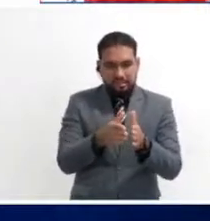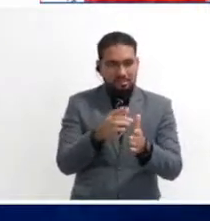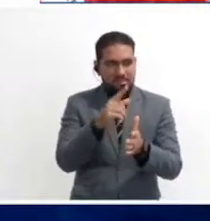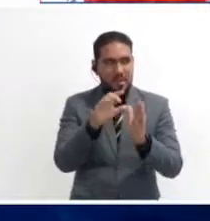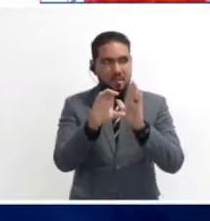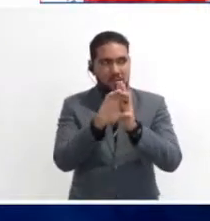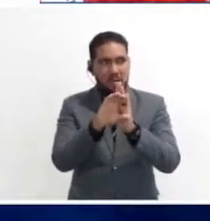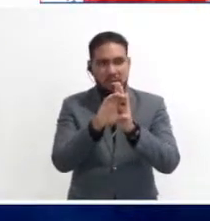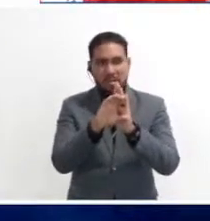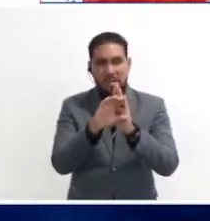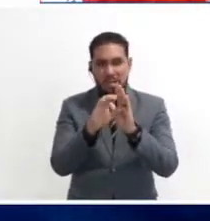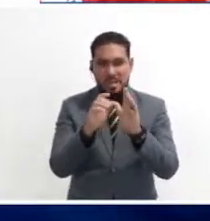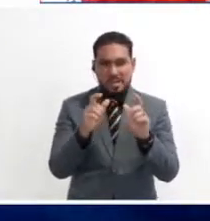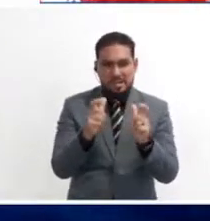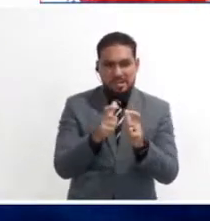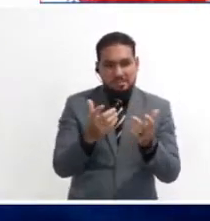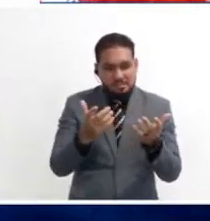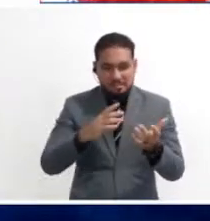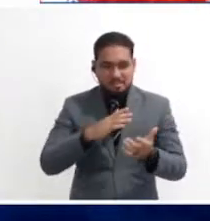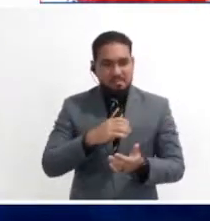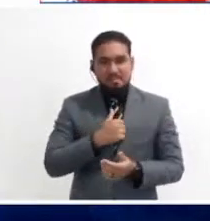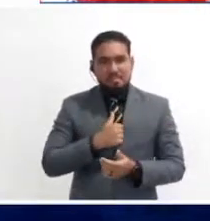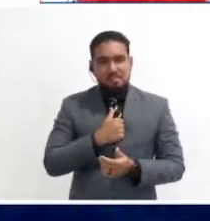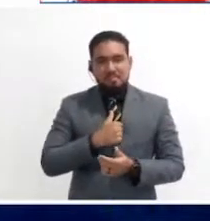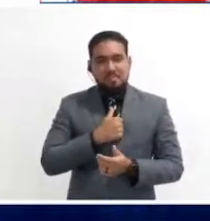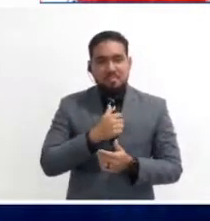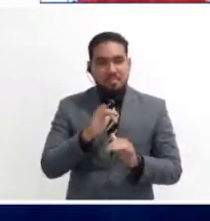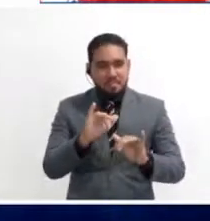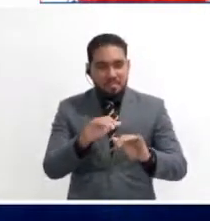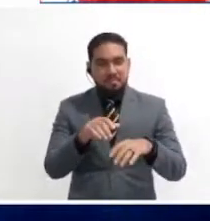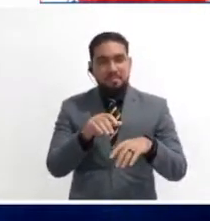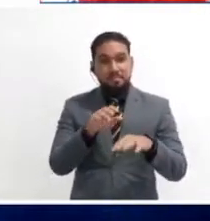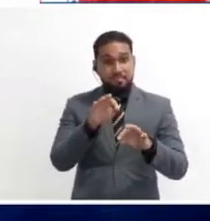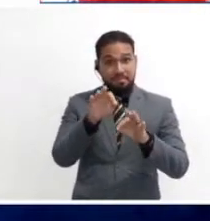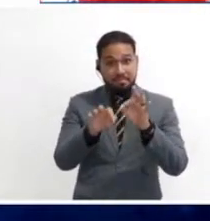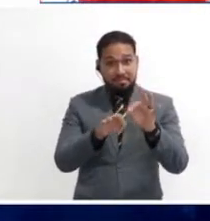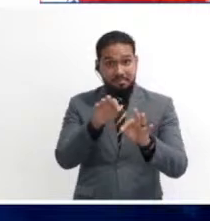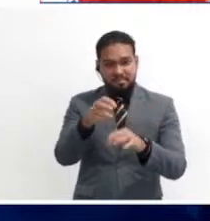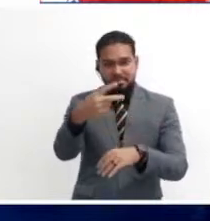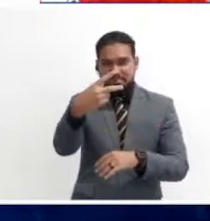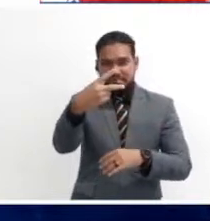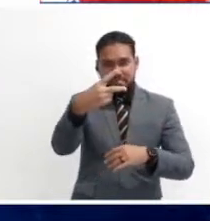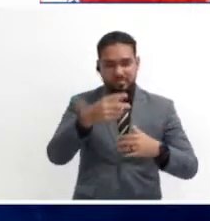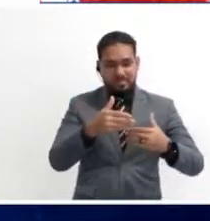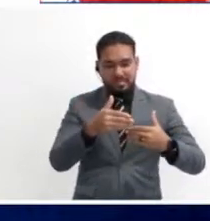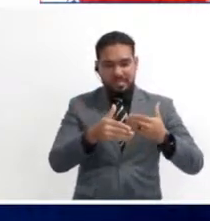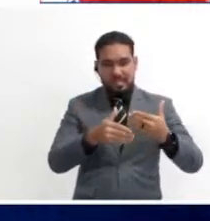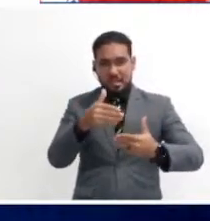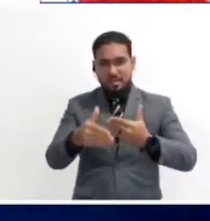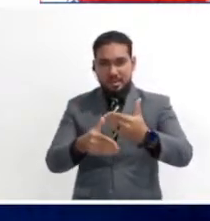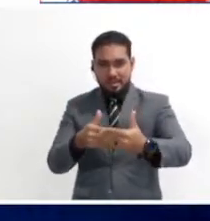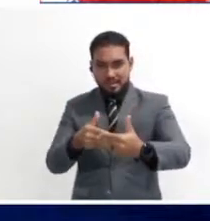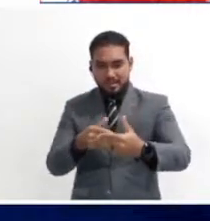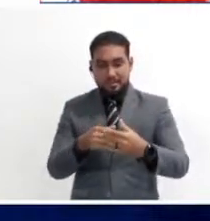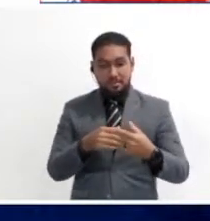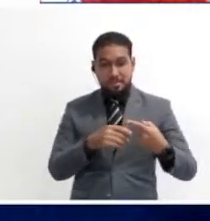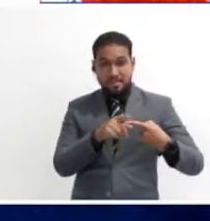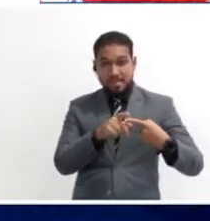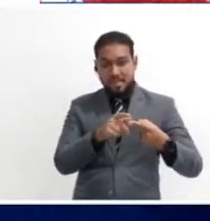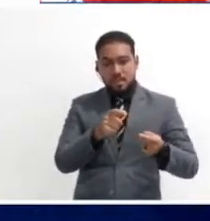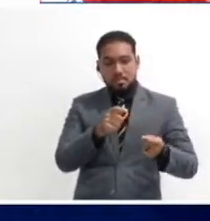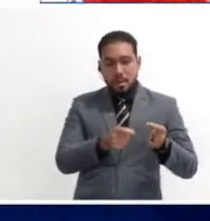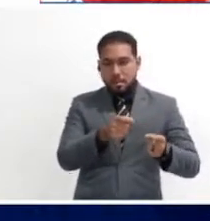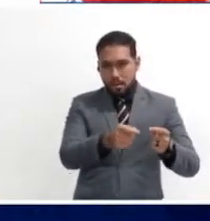there are two processes shown here. One is called a semi-additive process, and then the other one's called a modified semi-additive